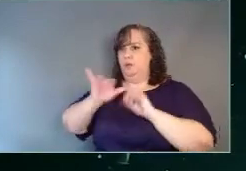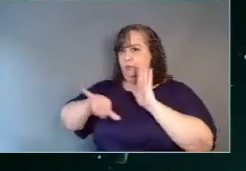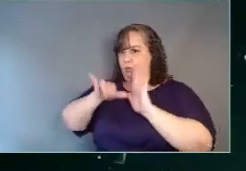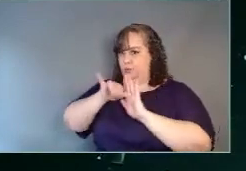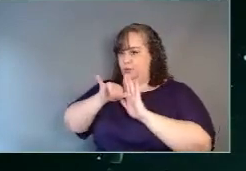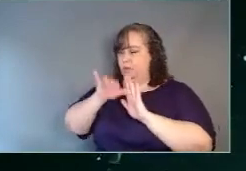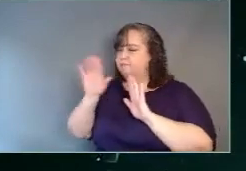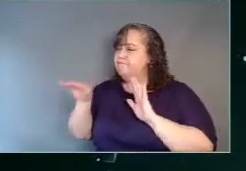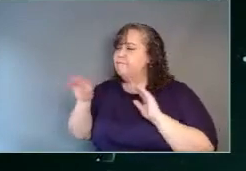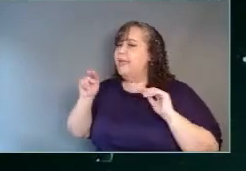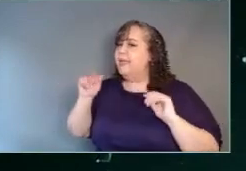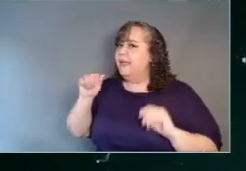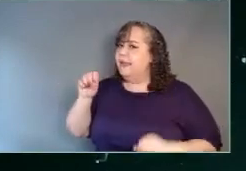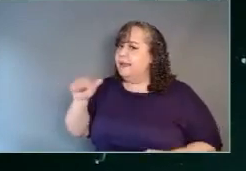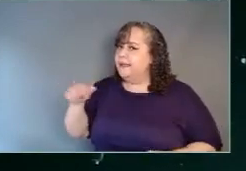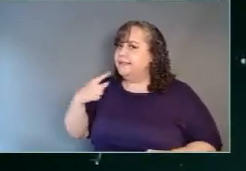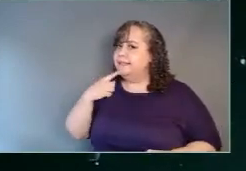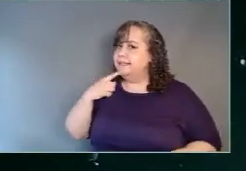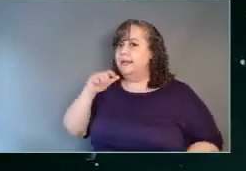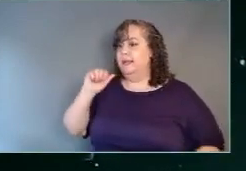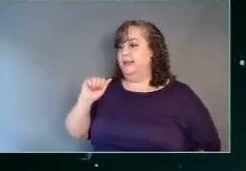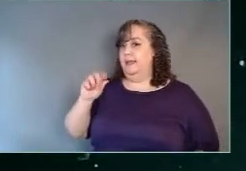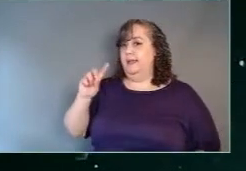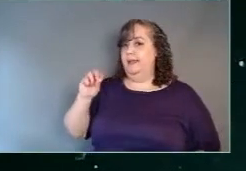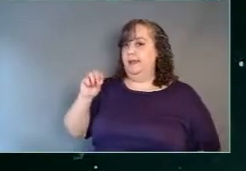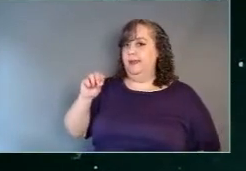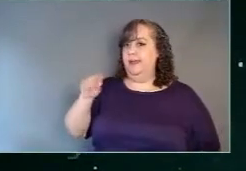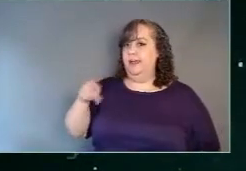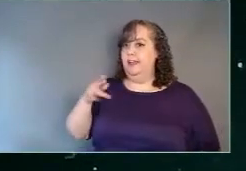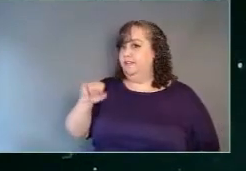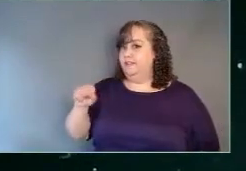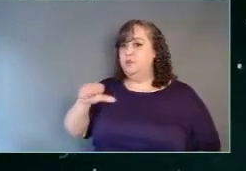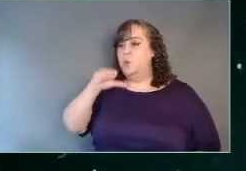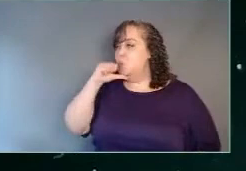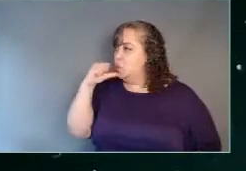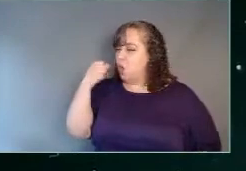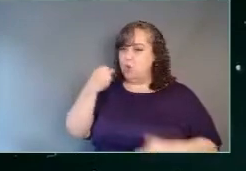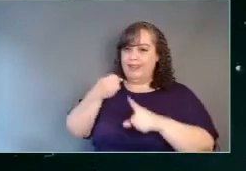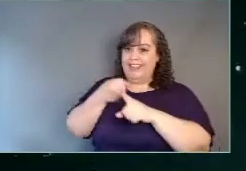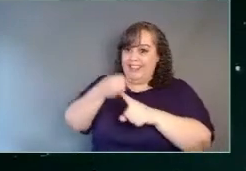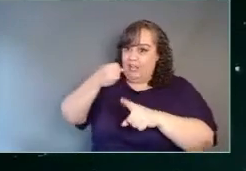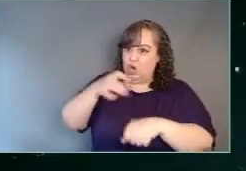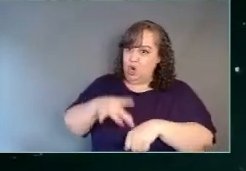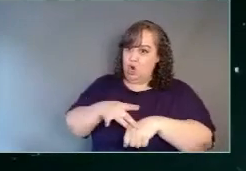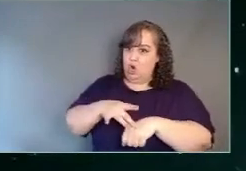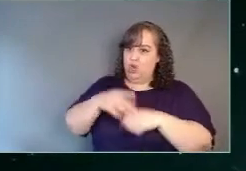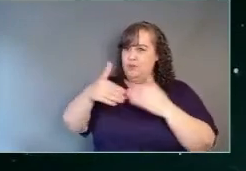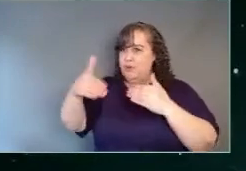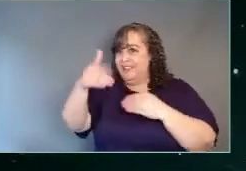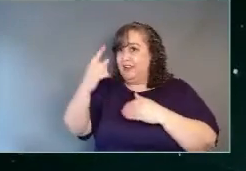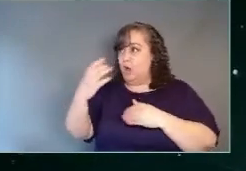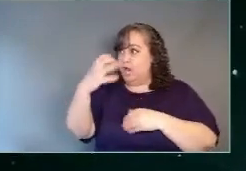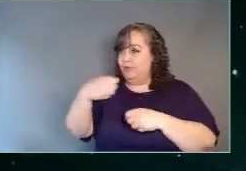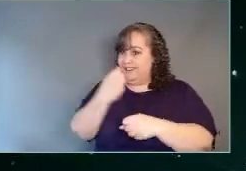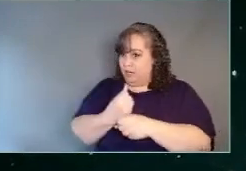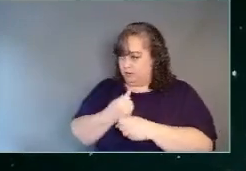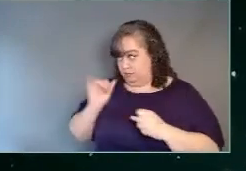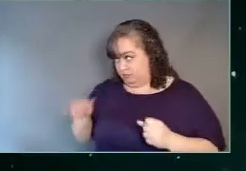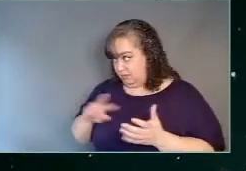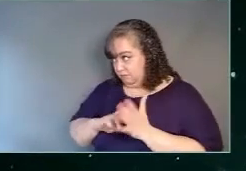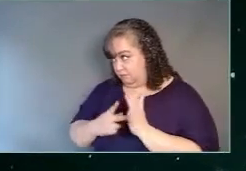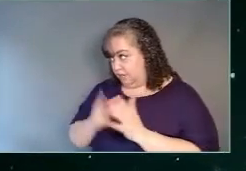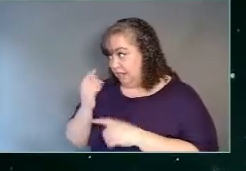said that Adolphus won't hit Earth in 100 years. Does this mean in 100 years it will